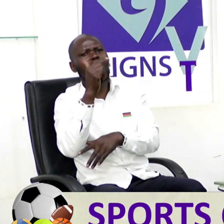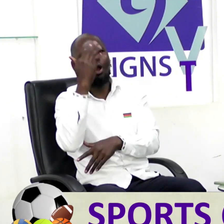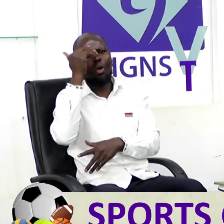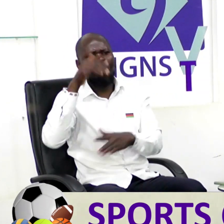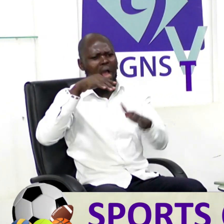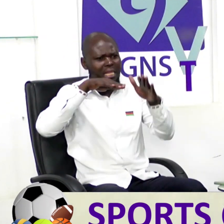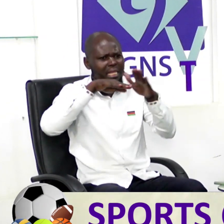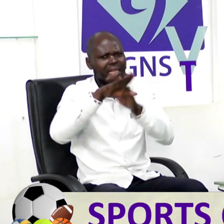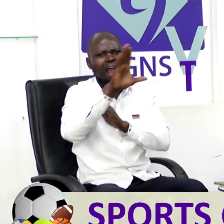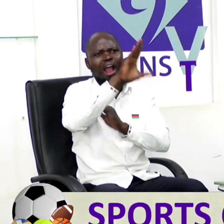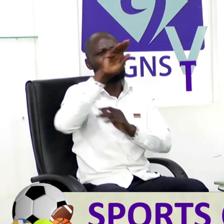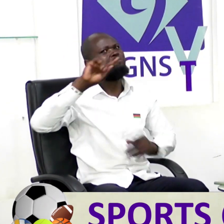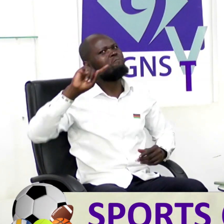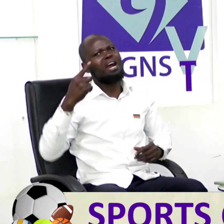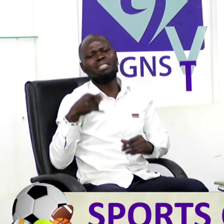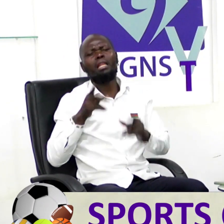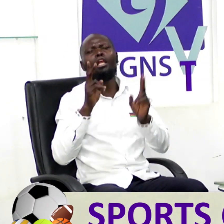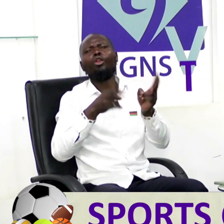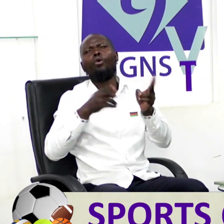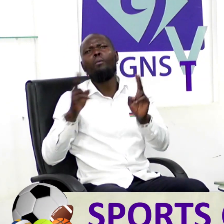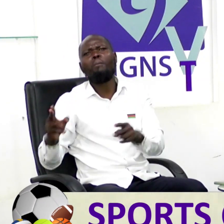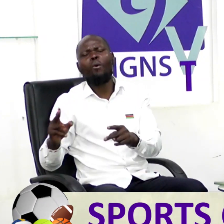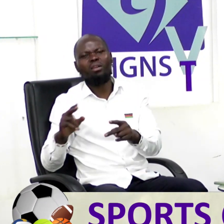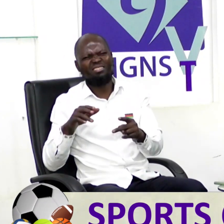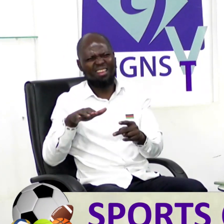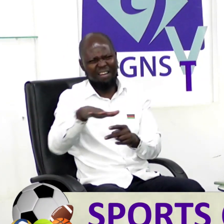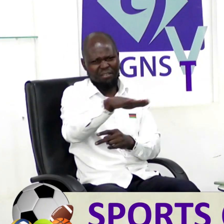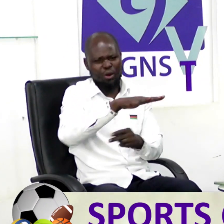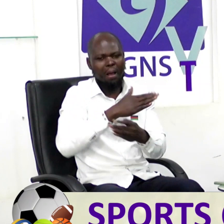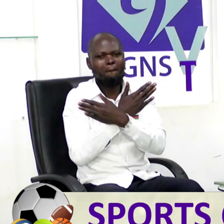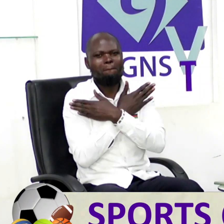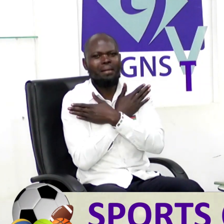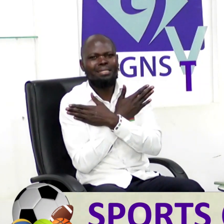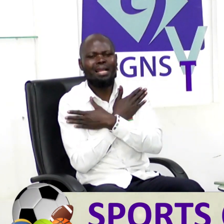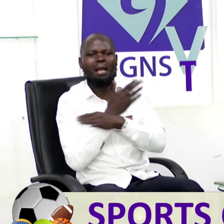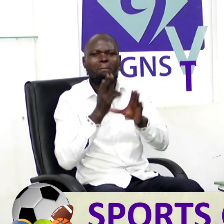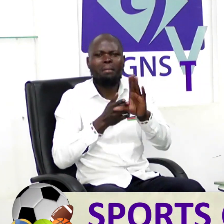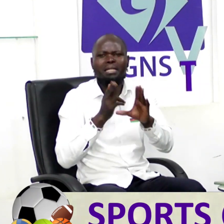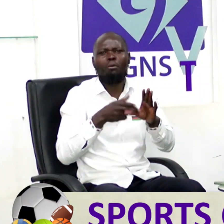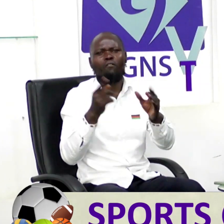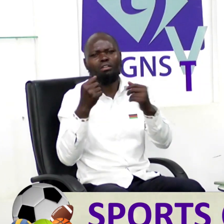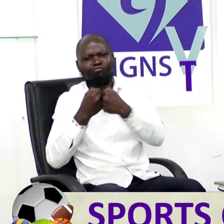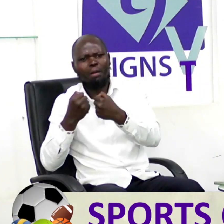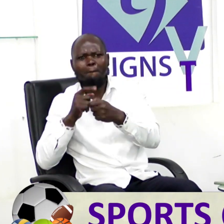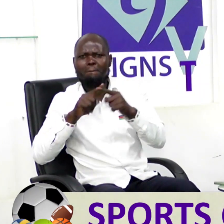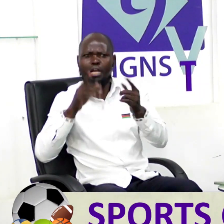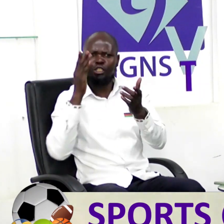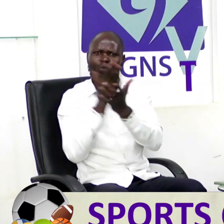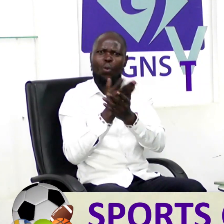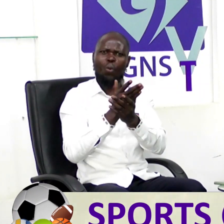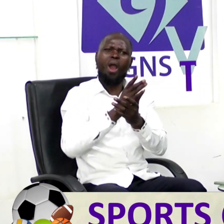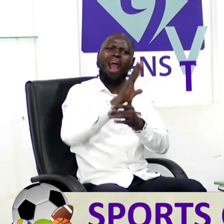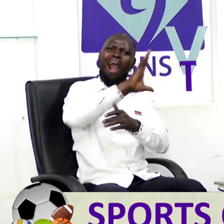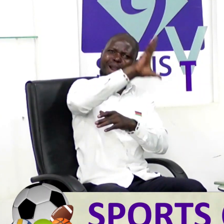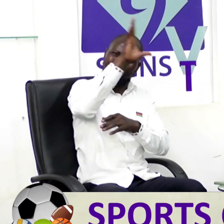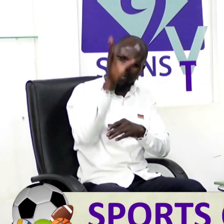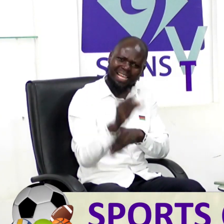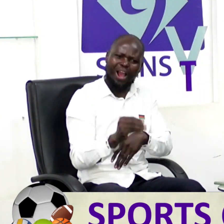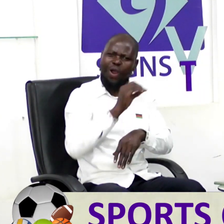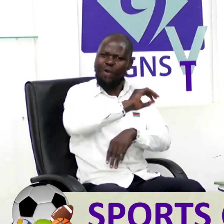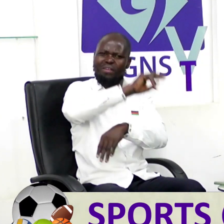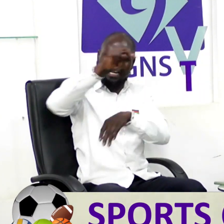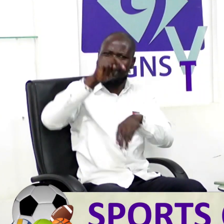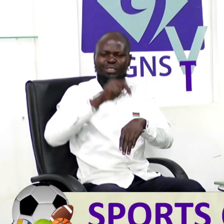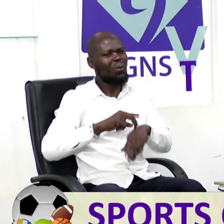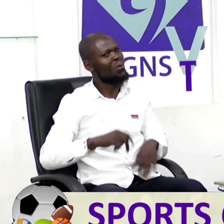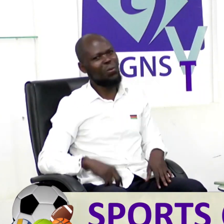Zambia has a good experience in Afcon, but Tanzania's, it was their first time to participate in that